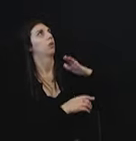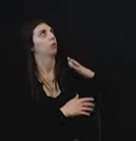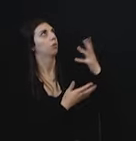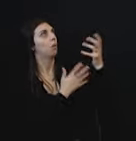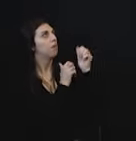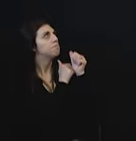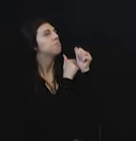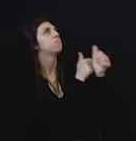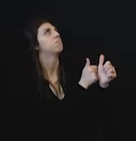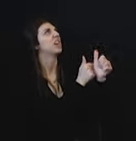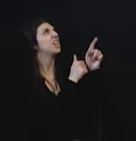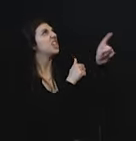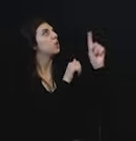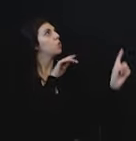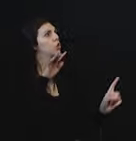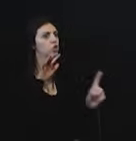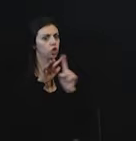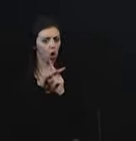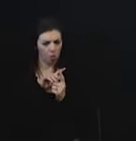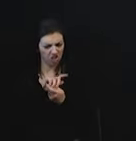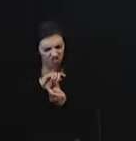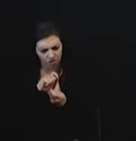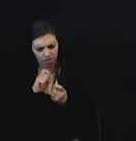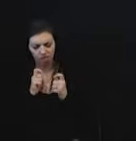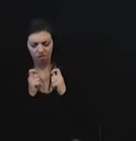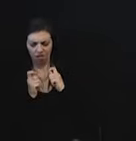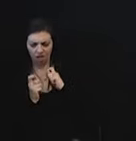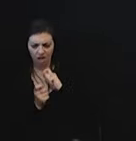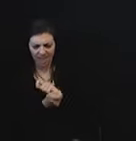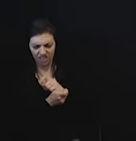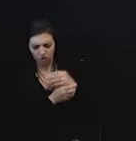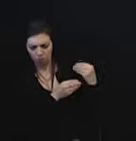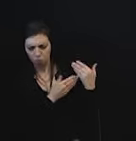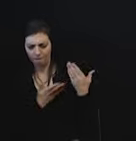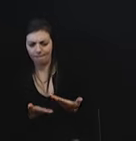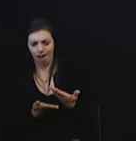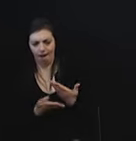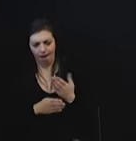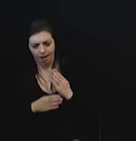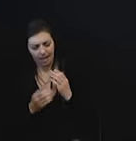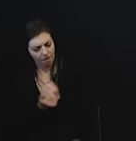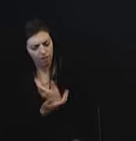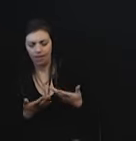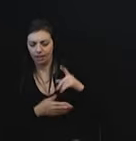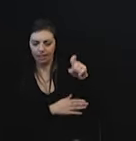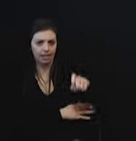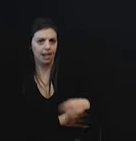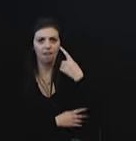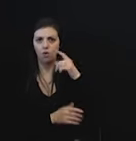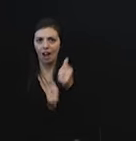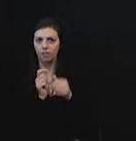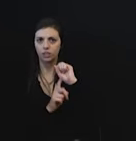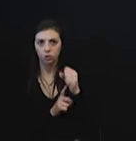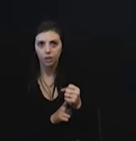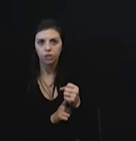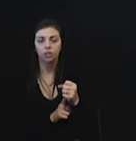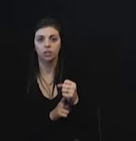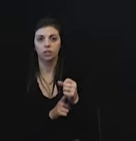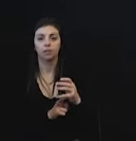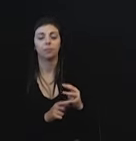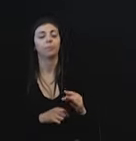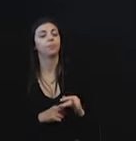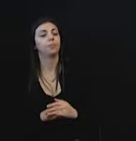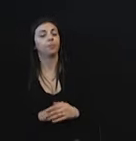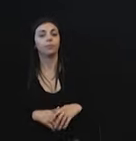us, mold us, and equip us in every situation. The second thing we experience in